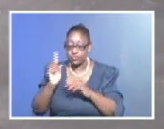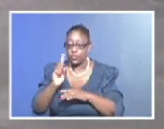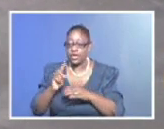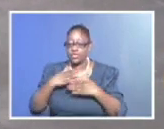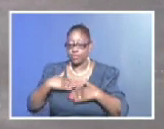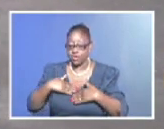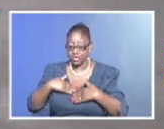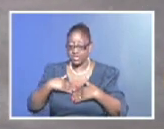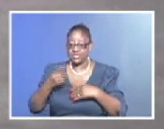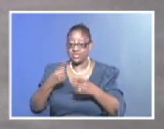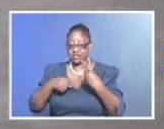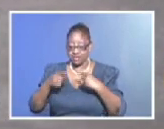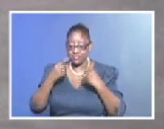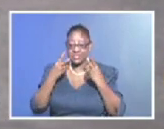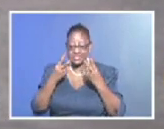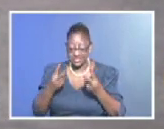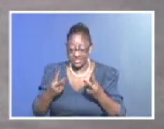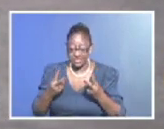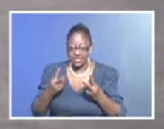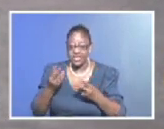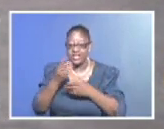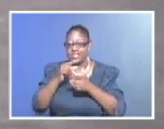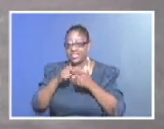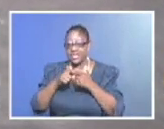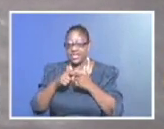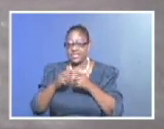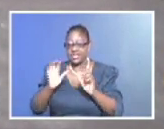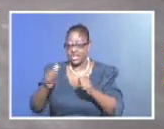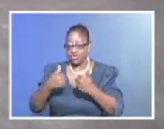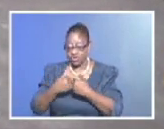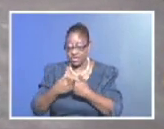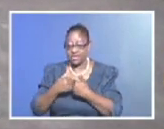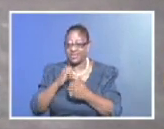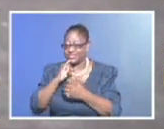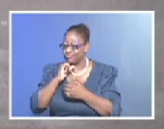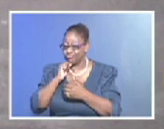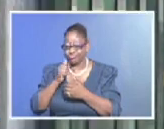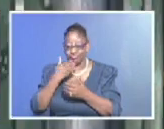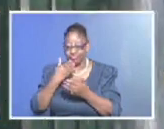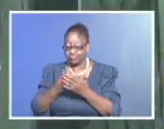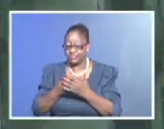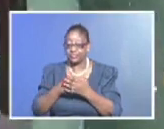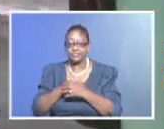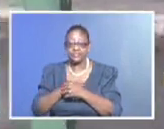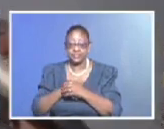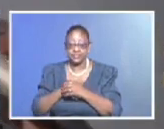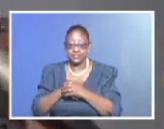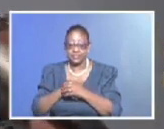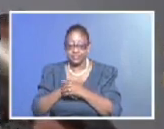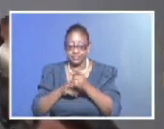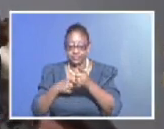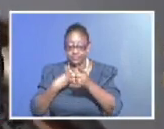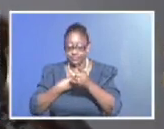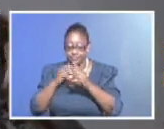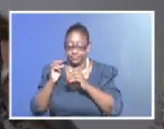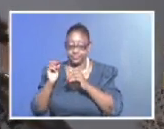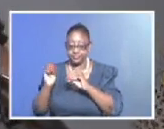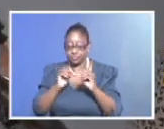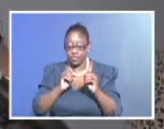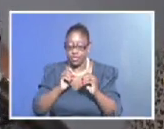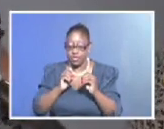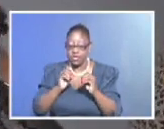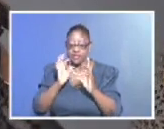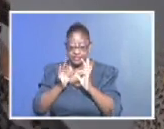bodies by relatives. The health minister lamented the area is in bad shape. We move very swiftly to sort it